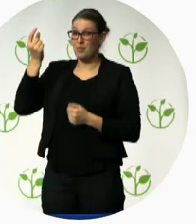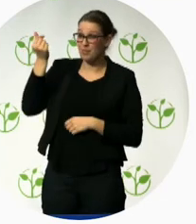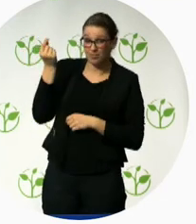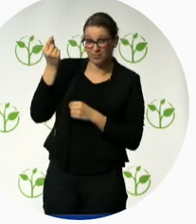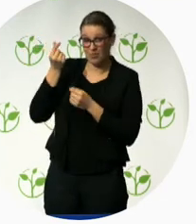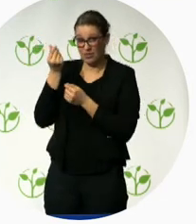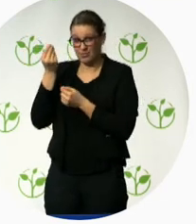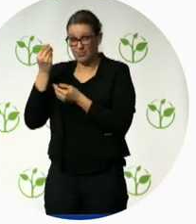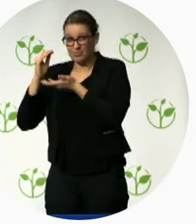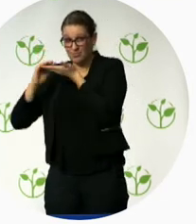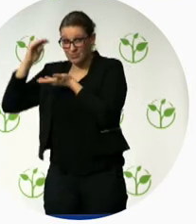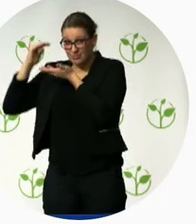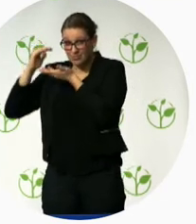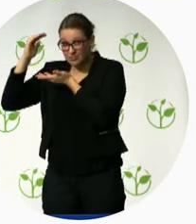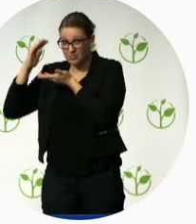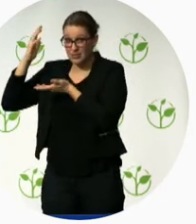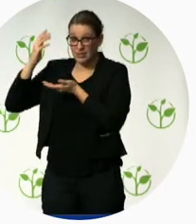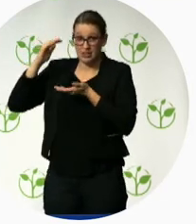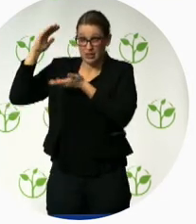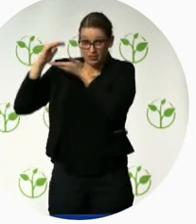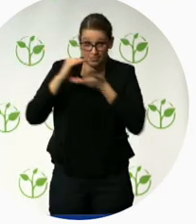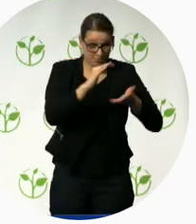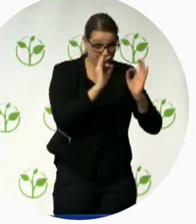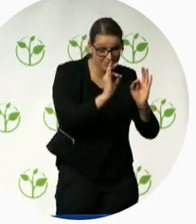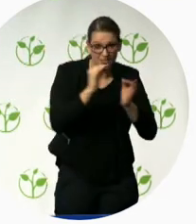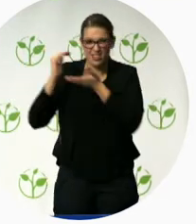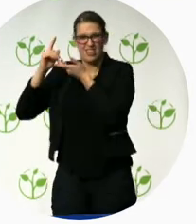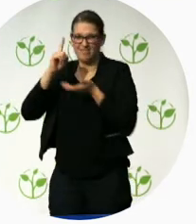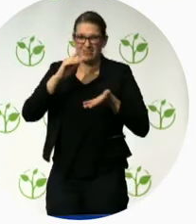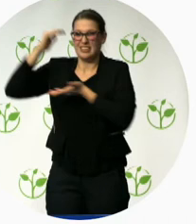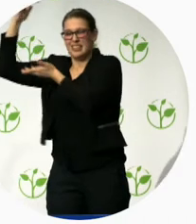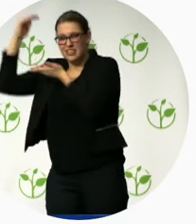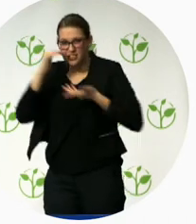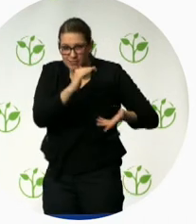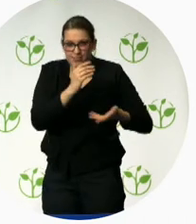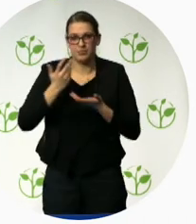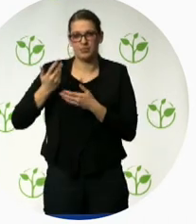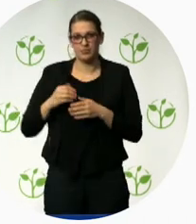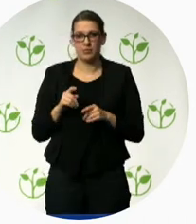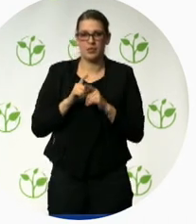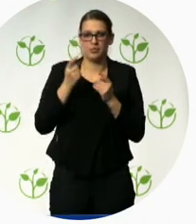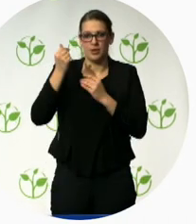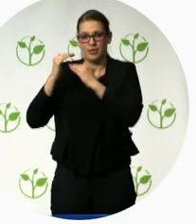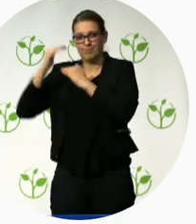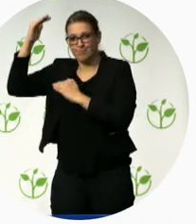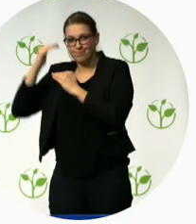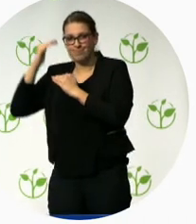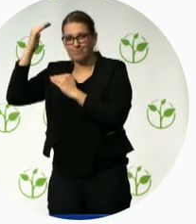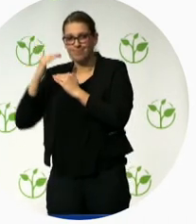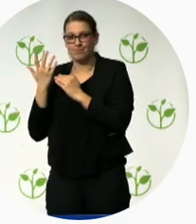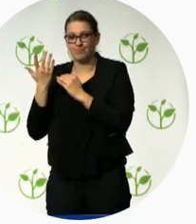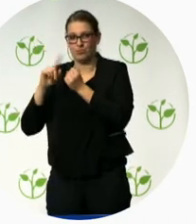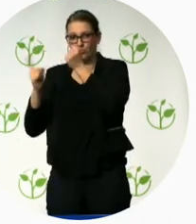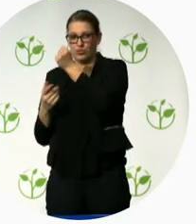have to show willingness of sharing the cost, whatever they do have in their own basket. This is number one precondition. Number